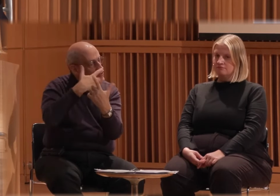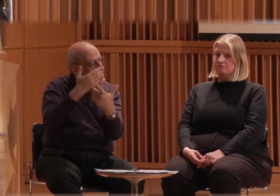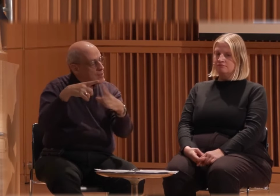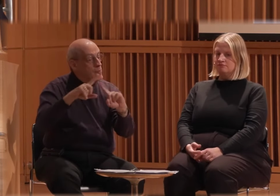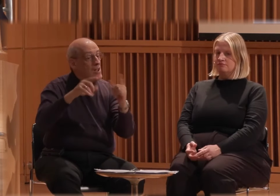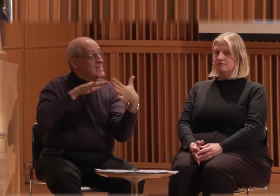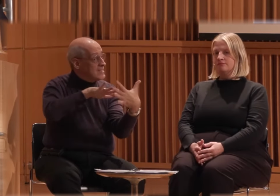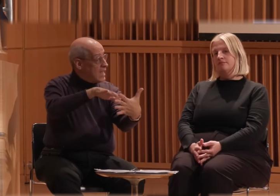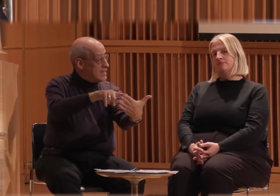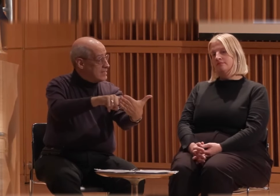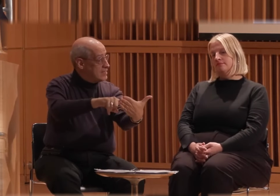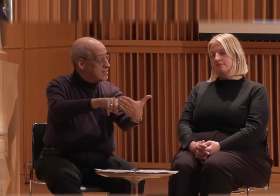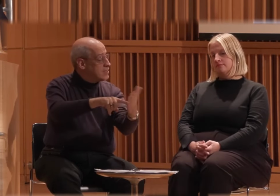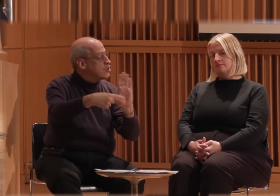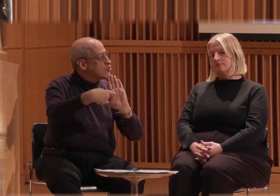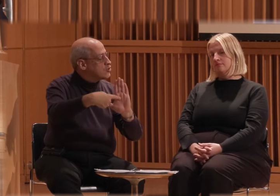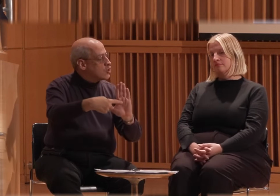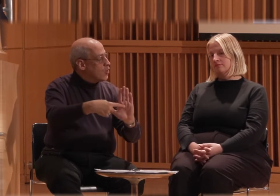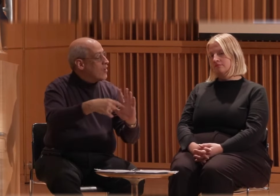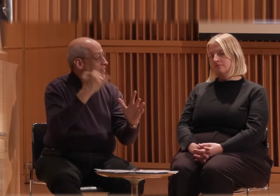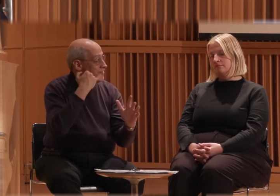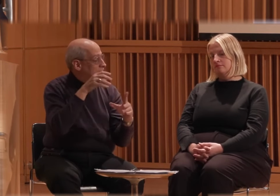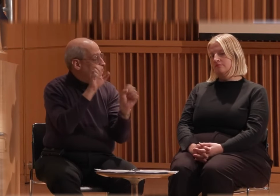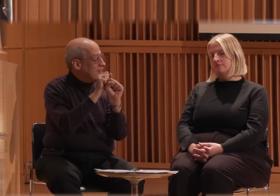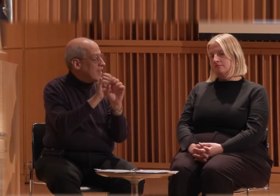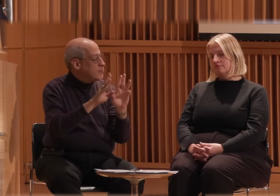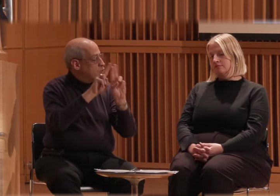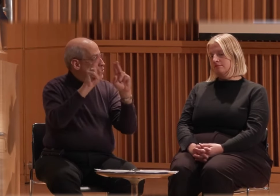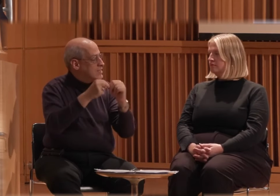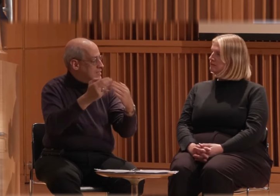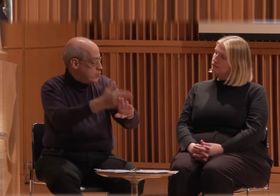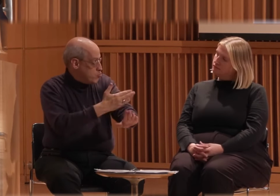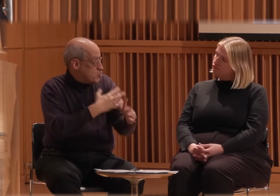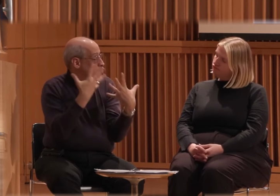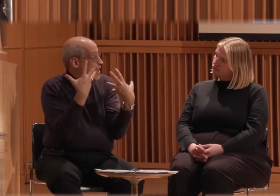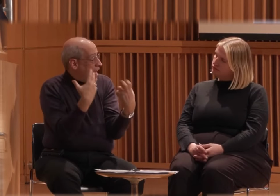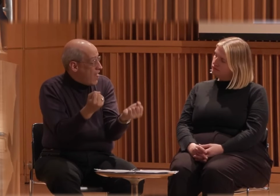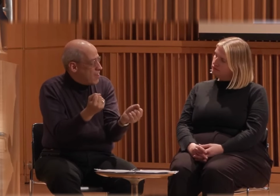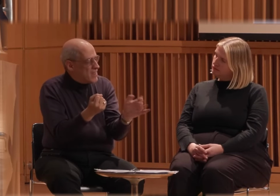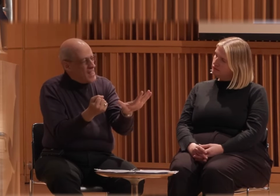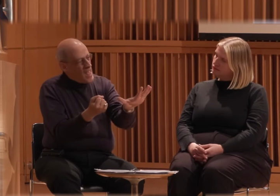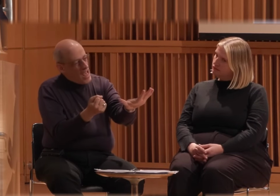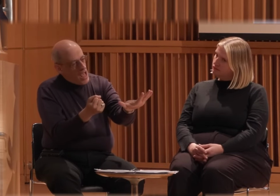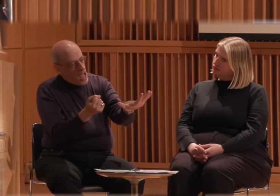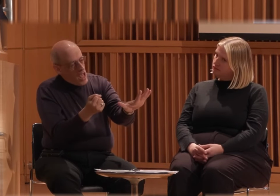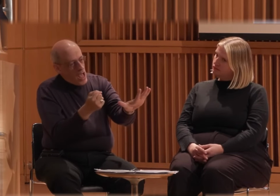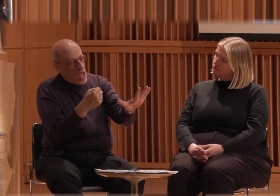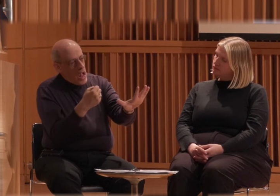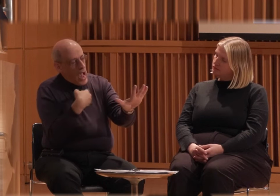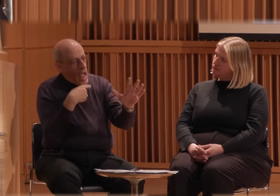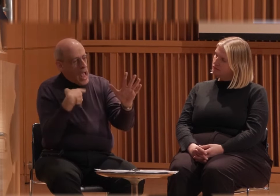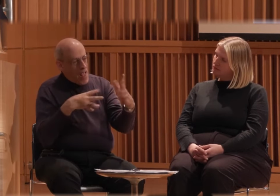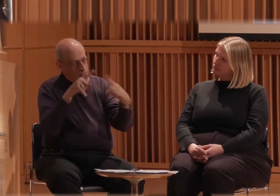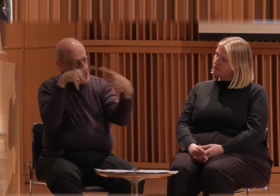of studies that show whether or not labor unions improve people's health, so I'll take a somewhat